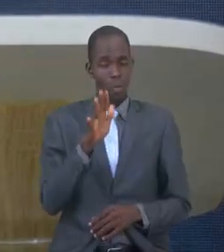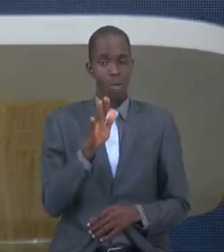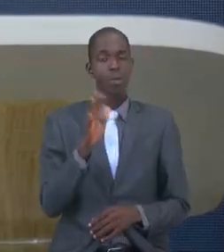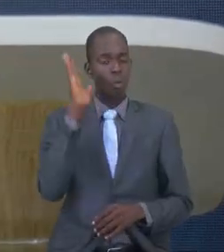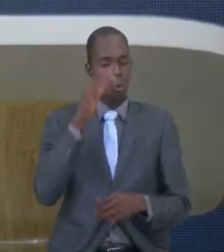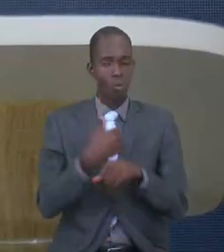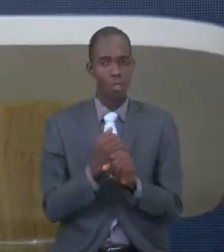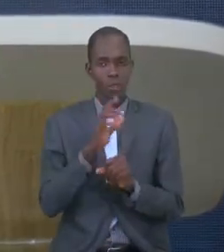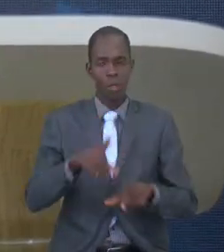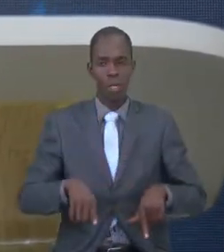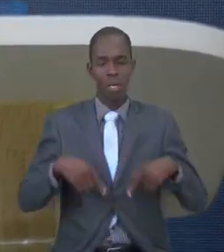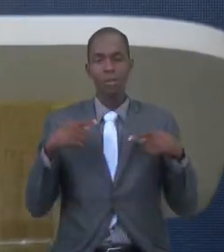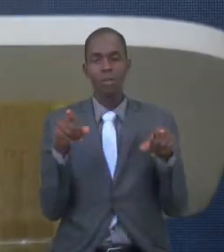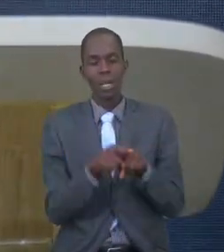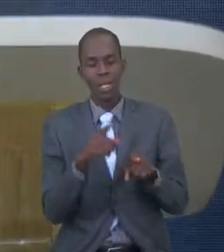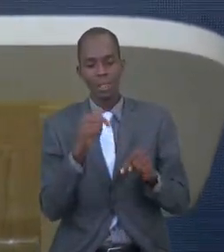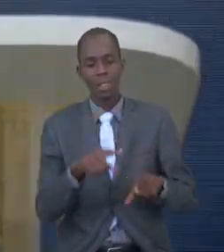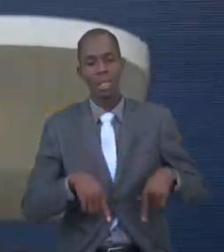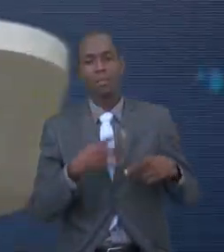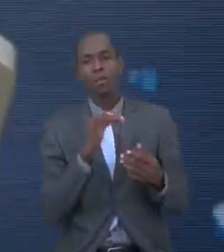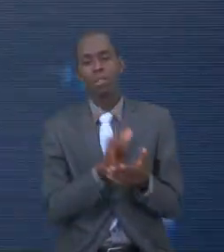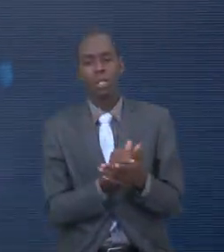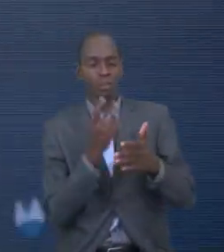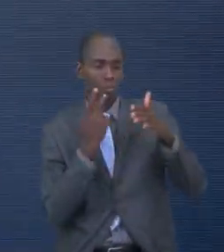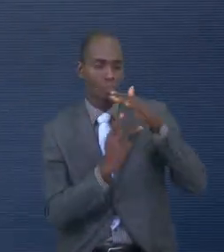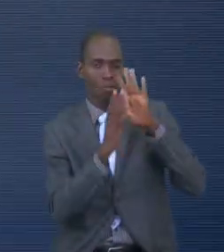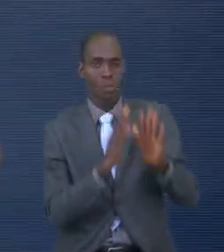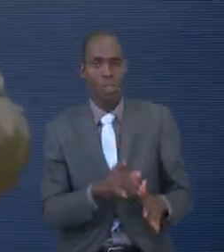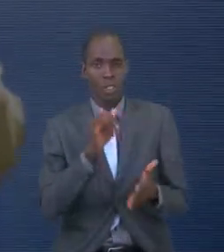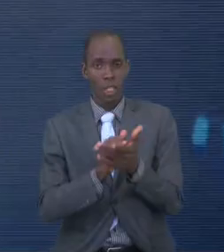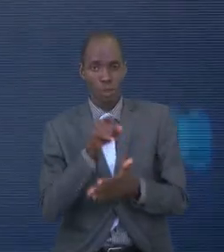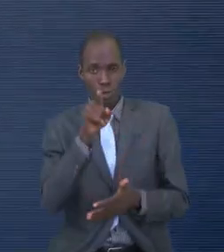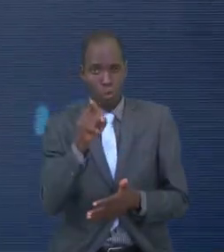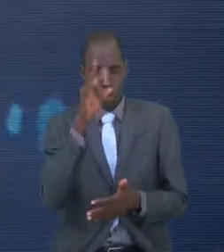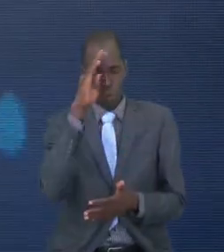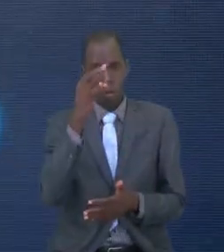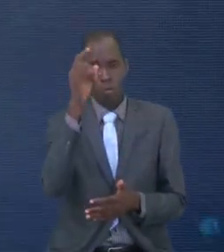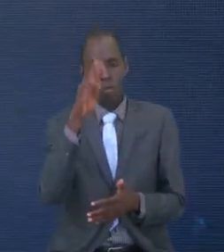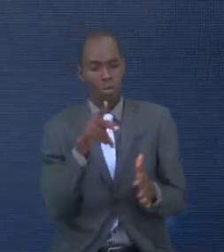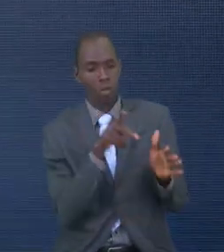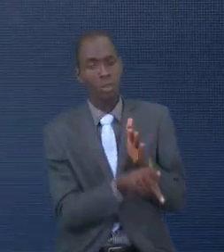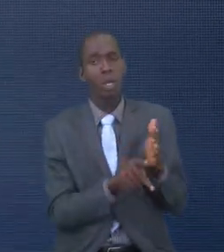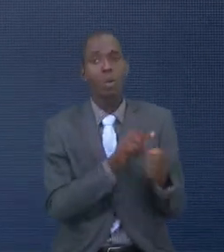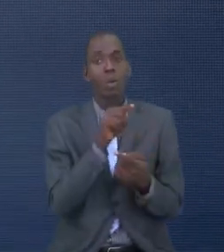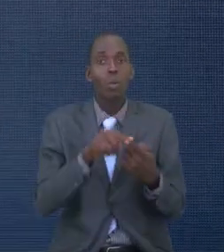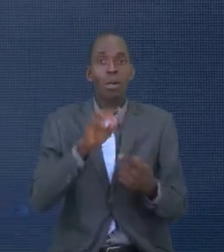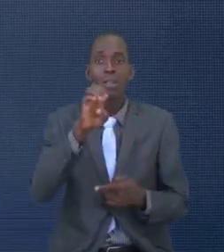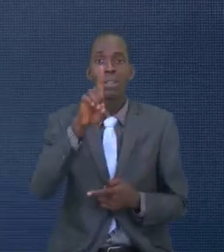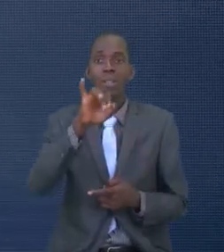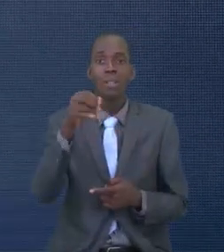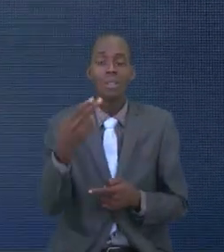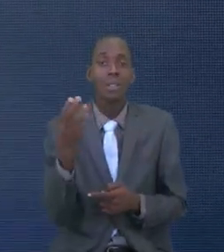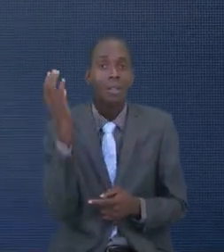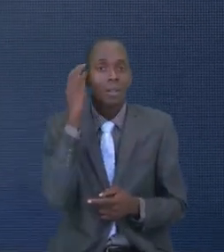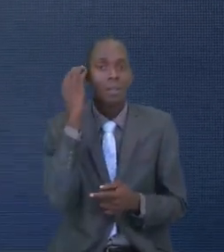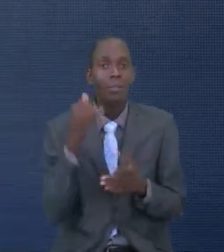Baal that you slew. And so when Elijah heard that, he took to